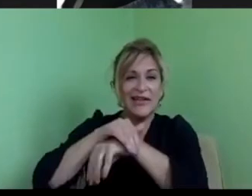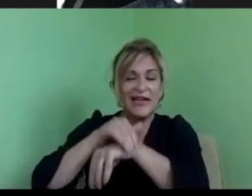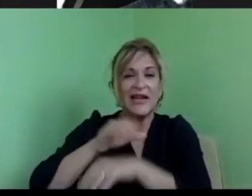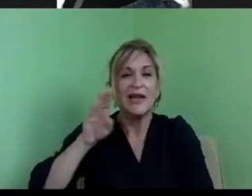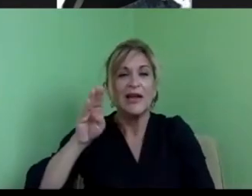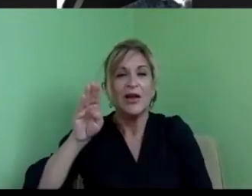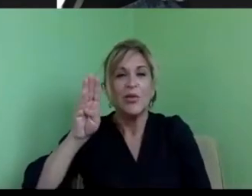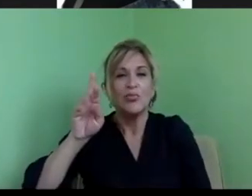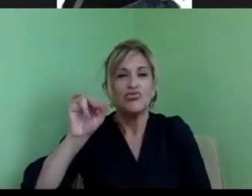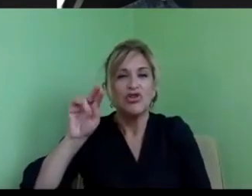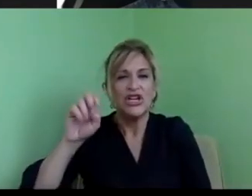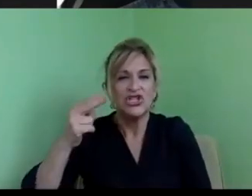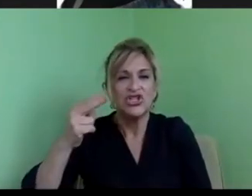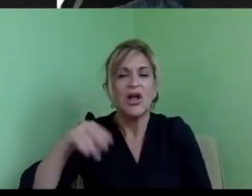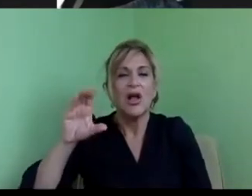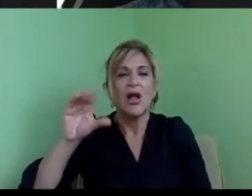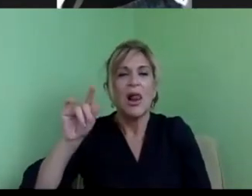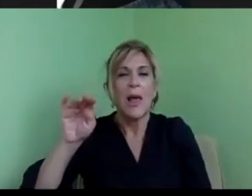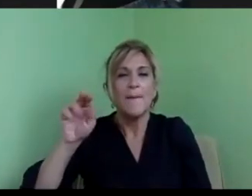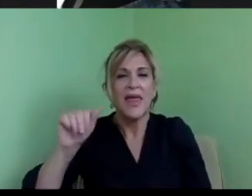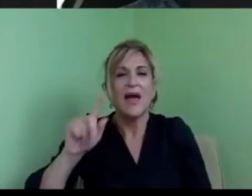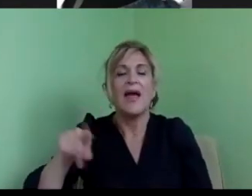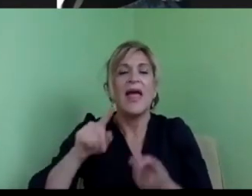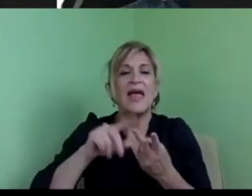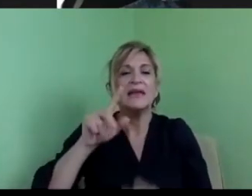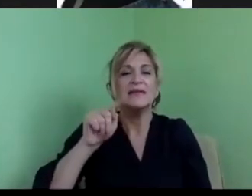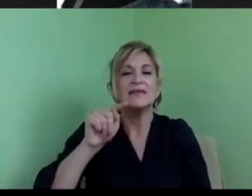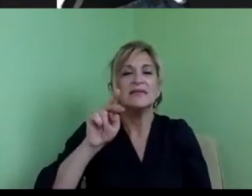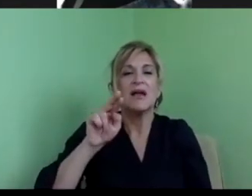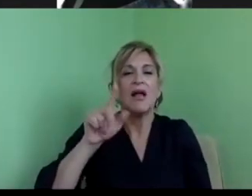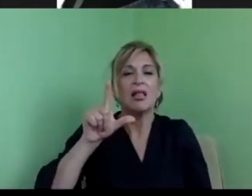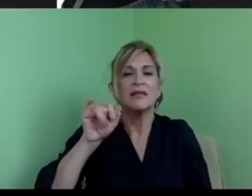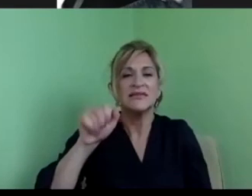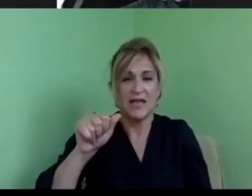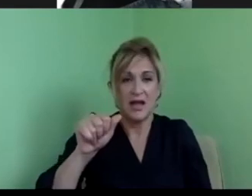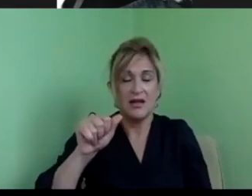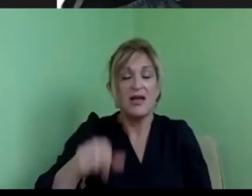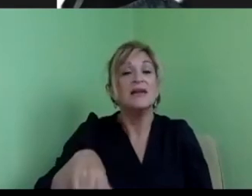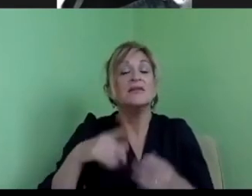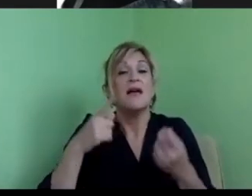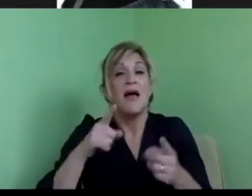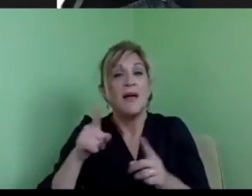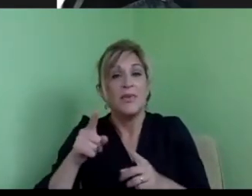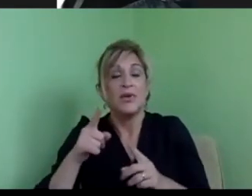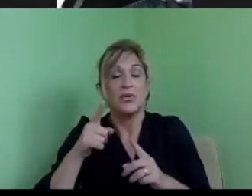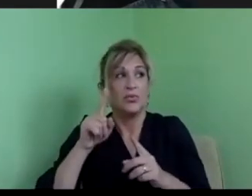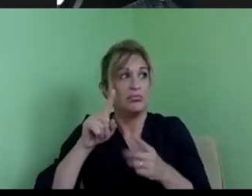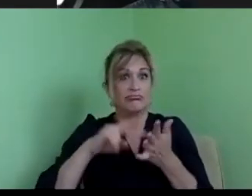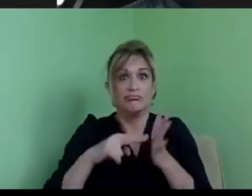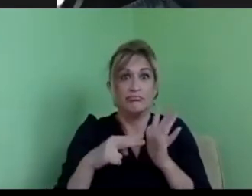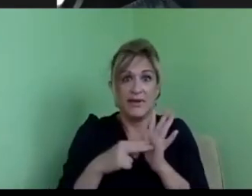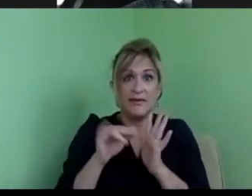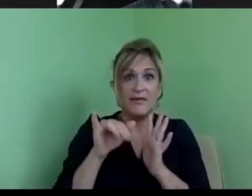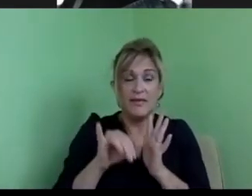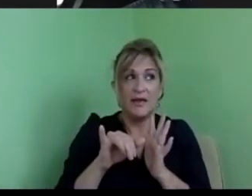these two kind of reckonings we're having with something that are not graves that we're not um a caring right a saying goodbye